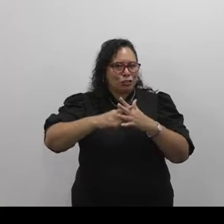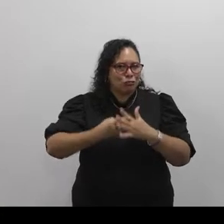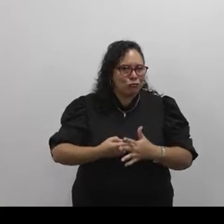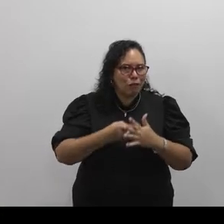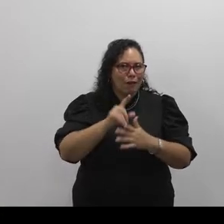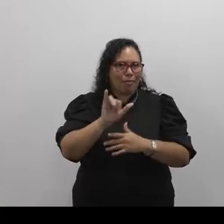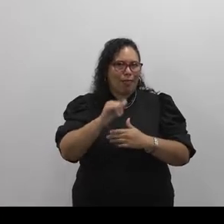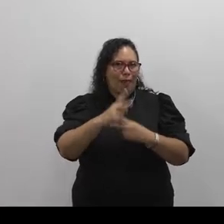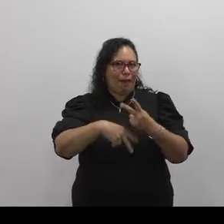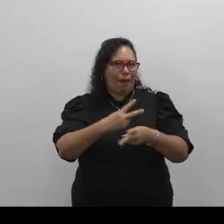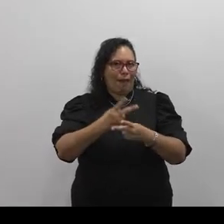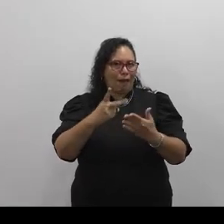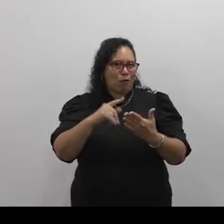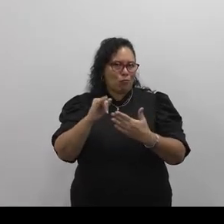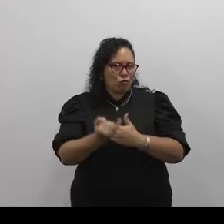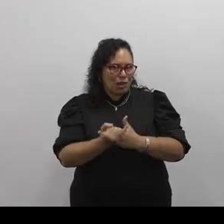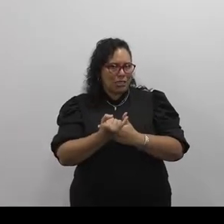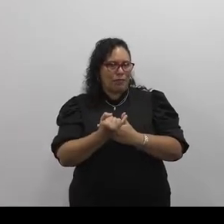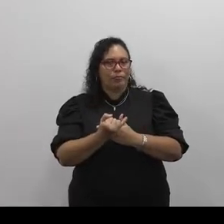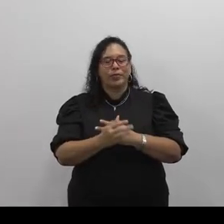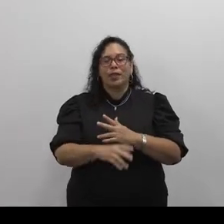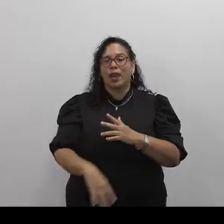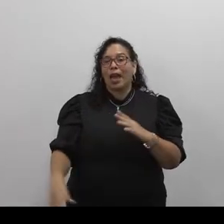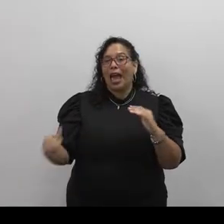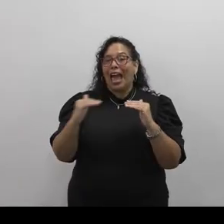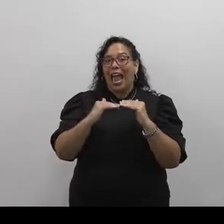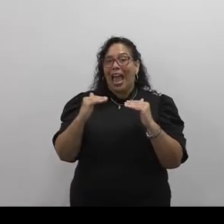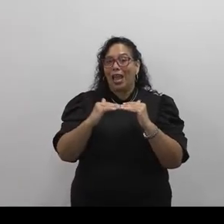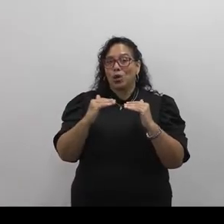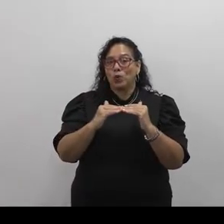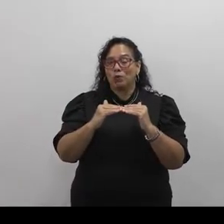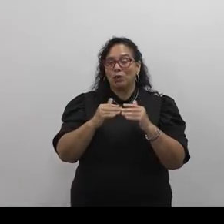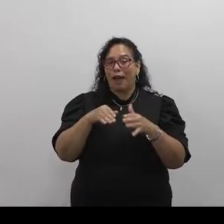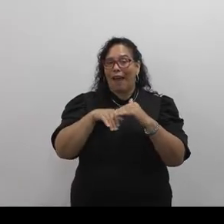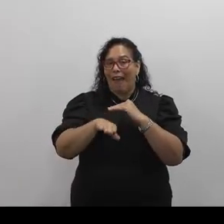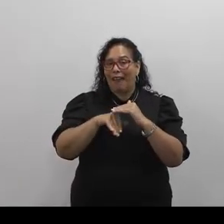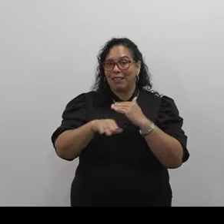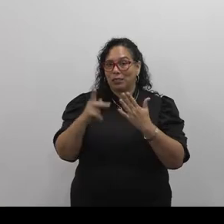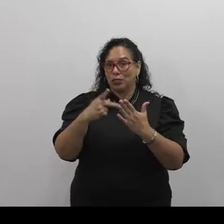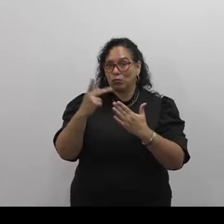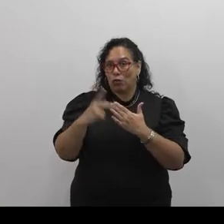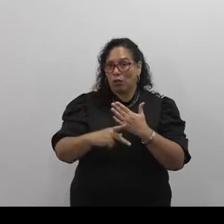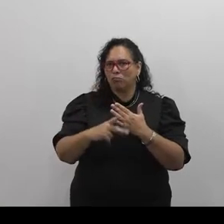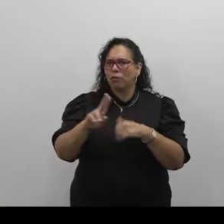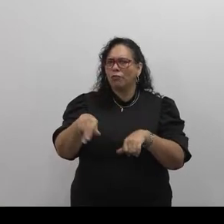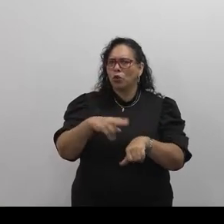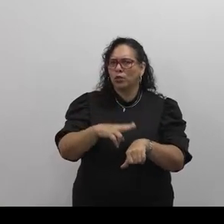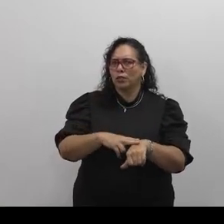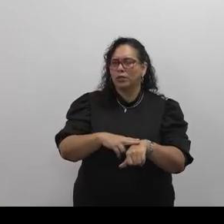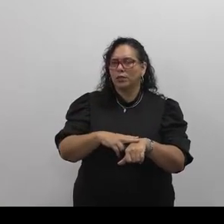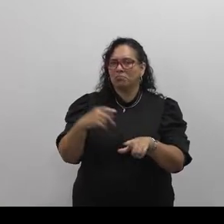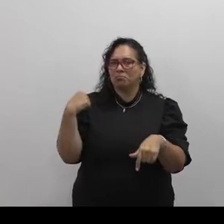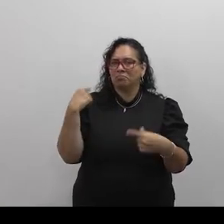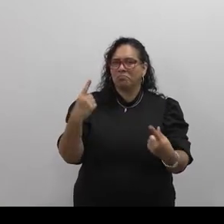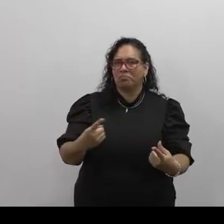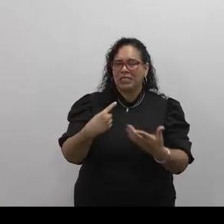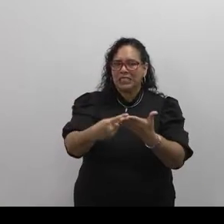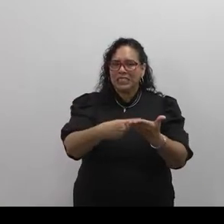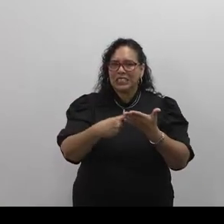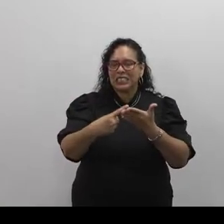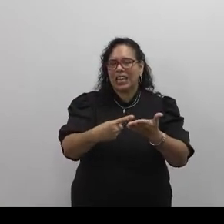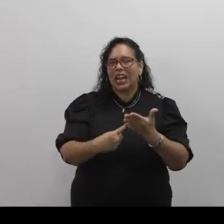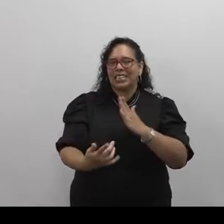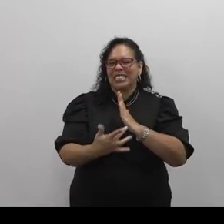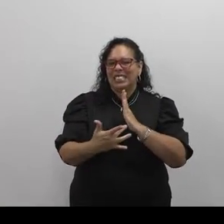projects. Equitable access to programs, of course. So we've been discussing some career tech spaces we